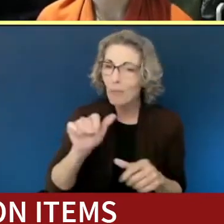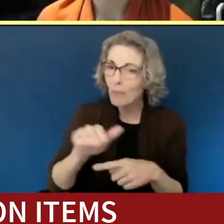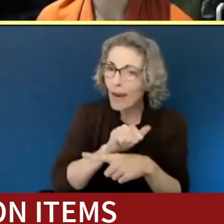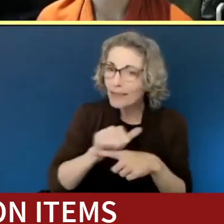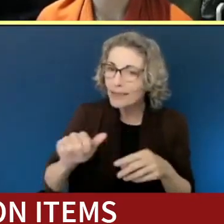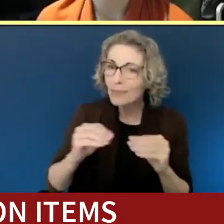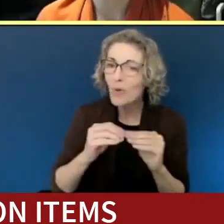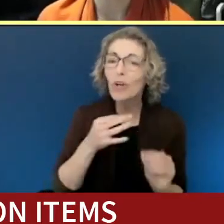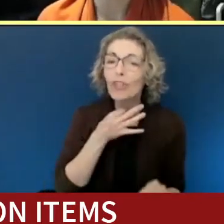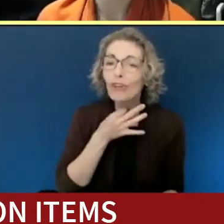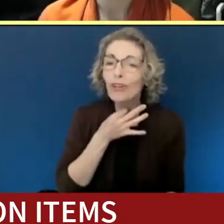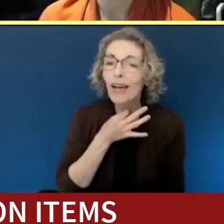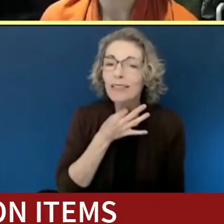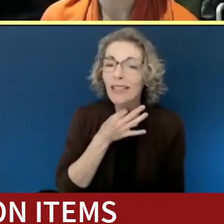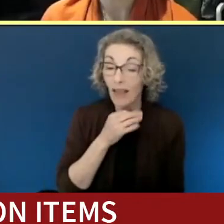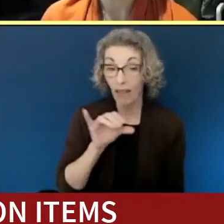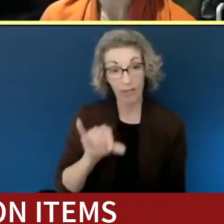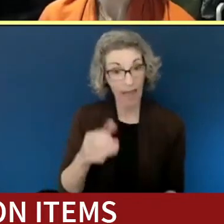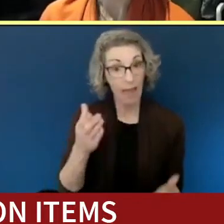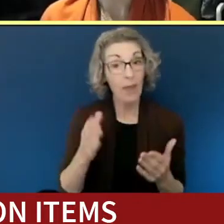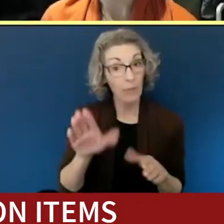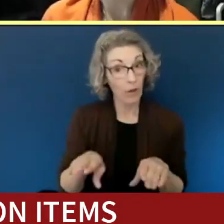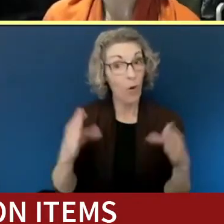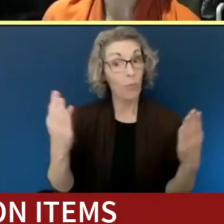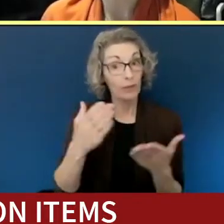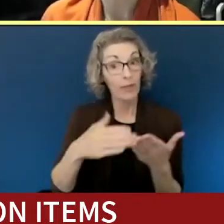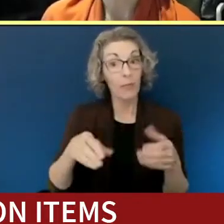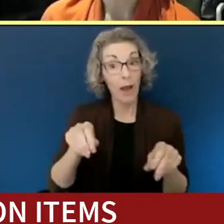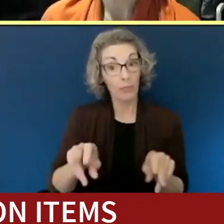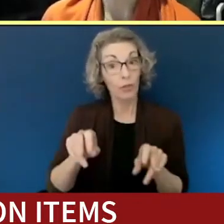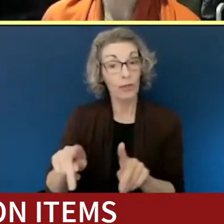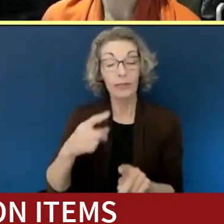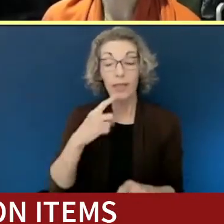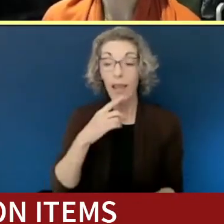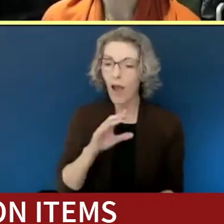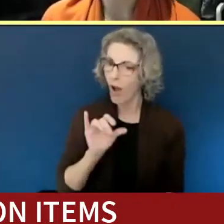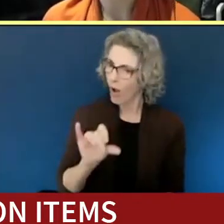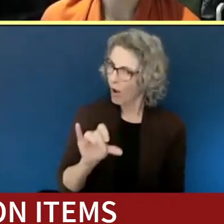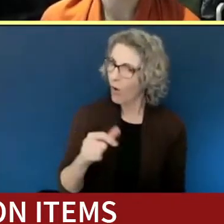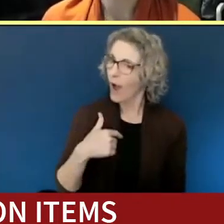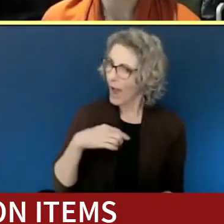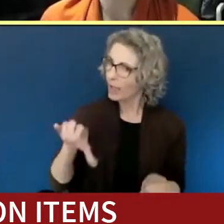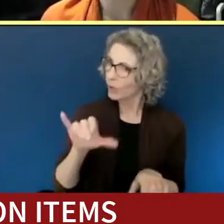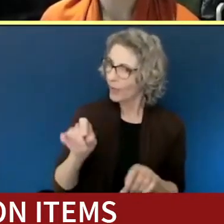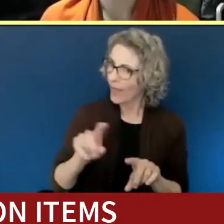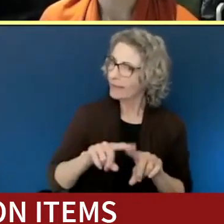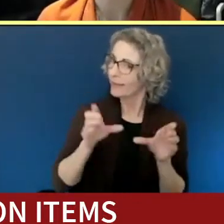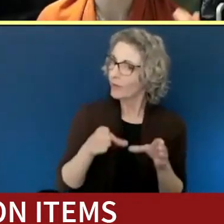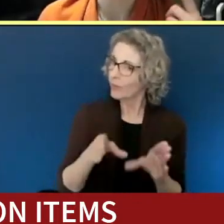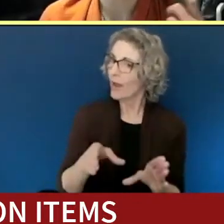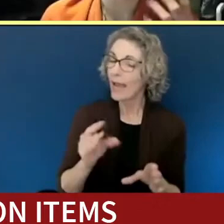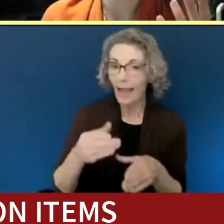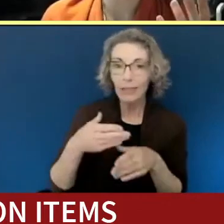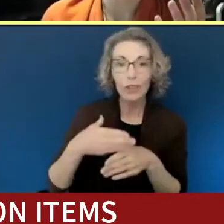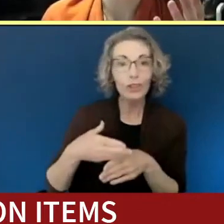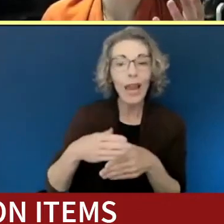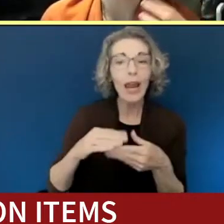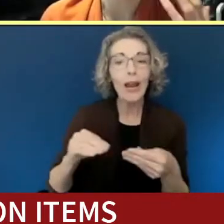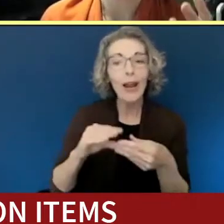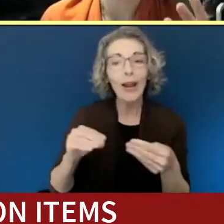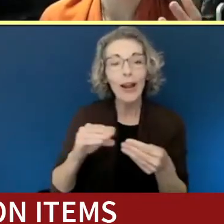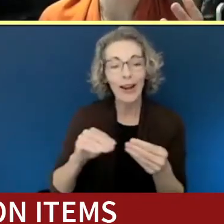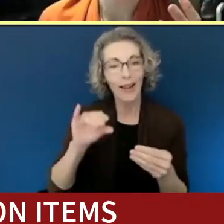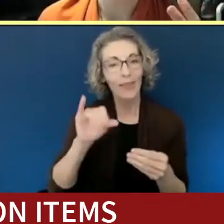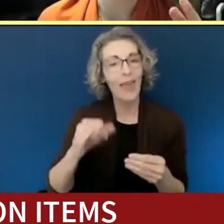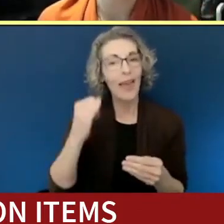And that might open opportunity to say, oh, I do that differently, and to share a little bit about that. And that idea was sparked, I